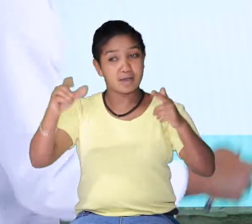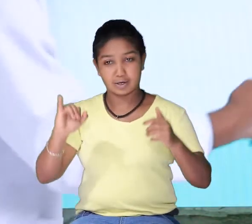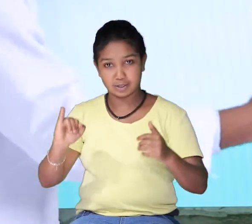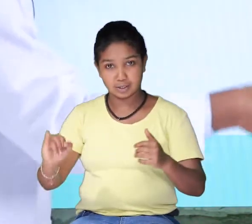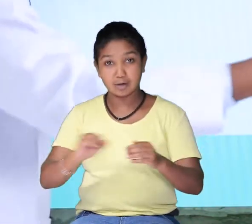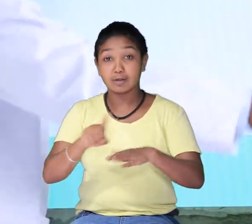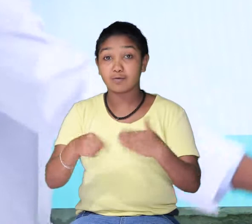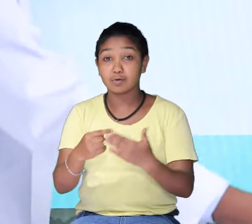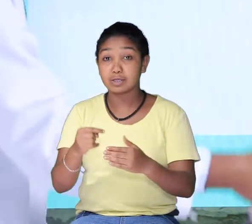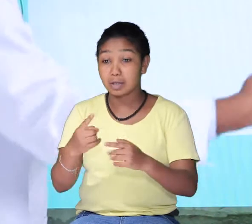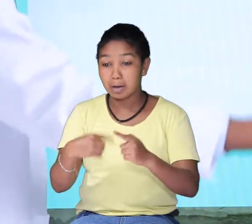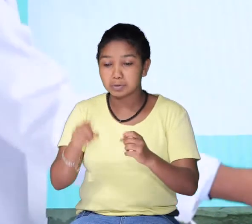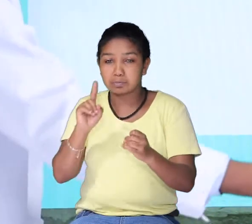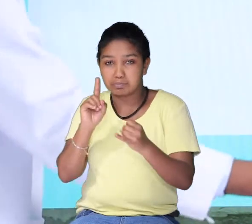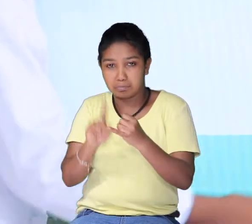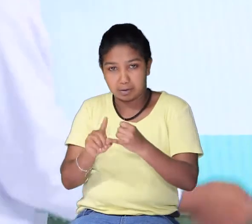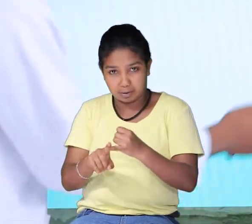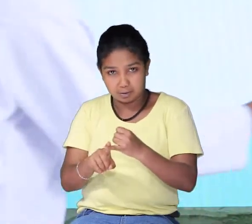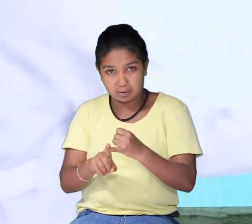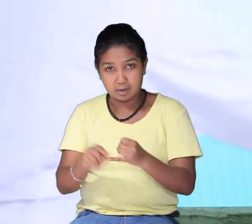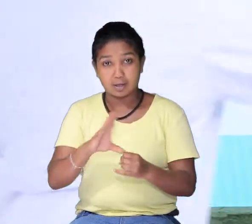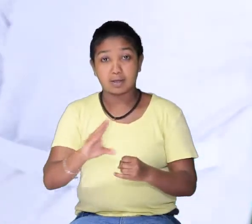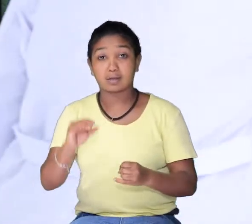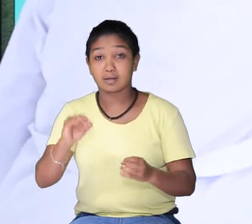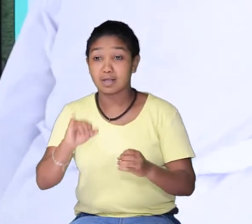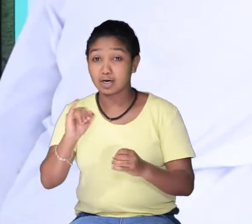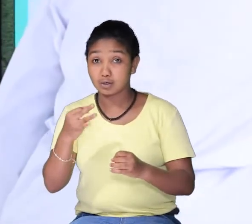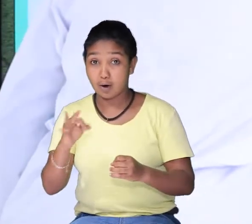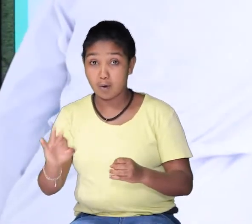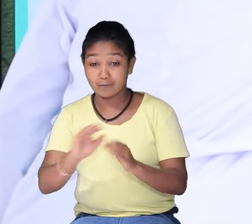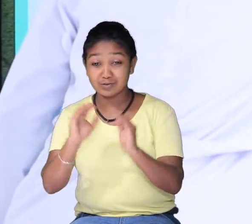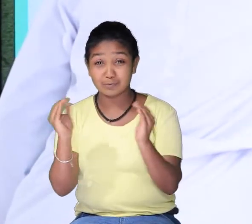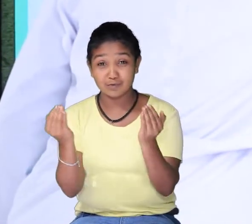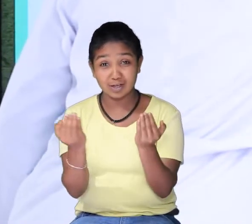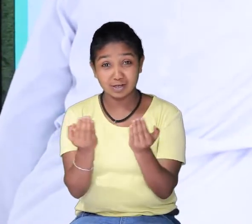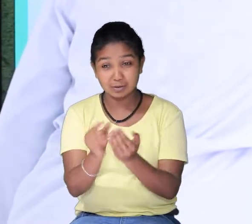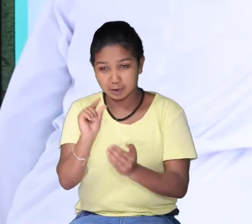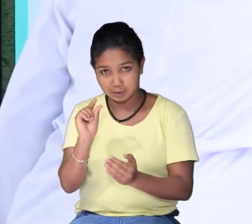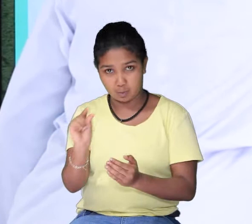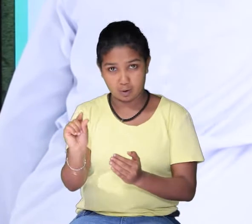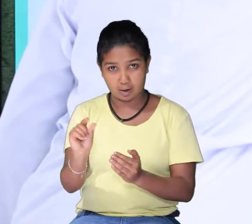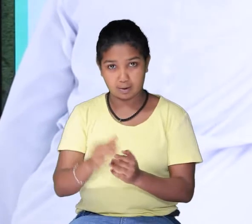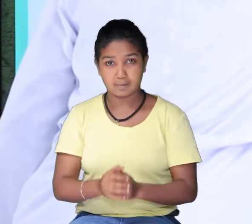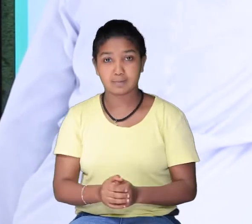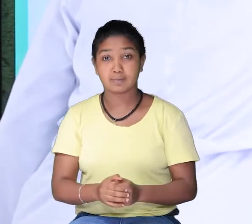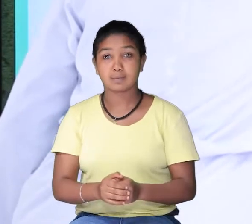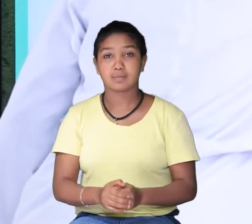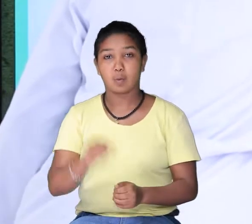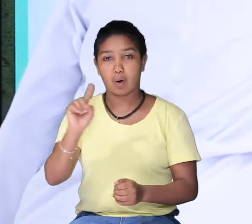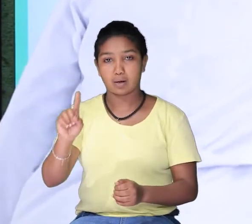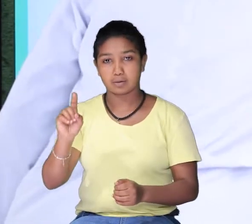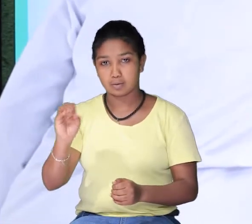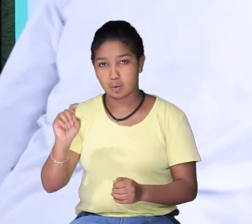inertia, so it comes to the bottom lately. The moment of inertia of a sphere is smaller. This is 1,